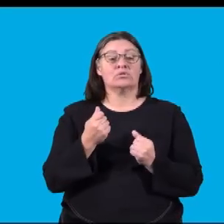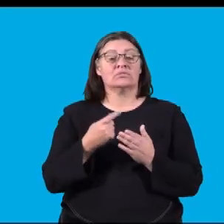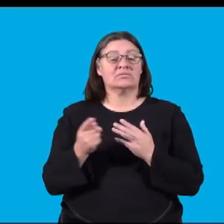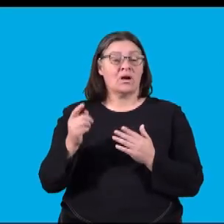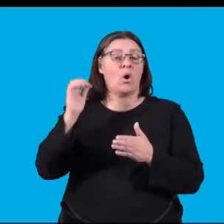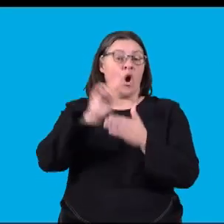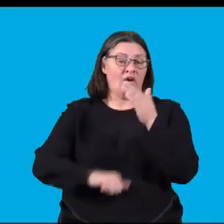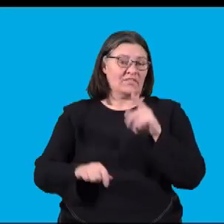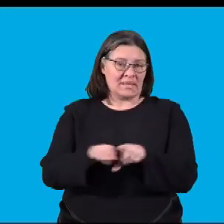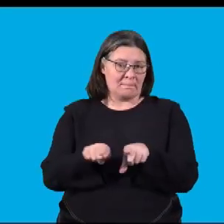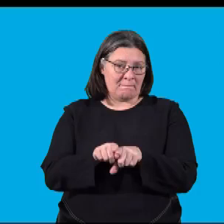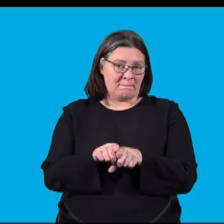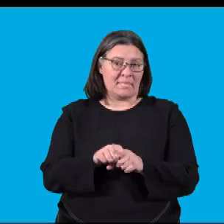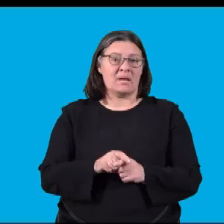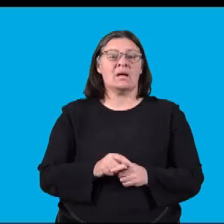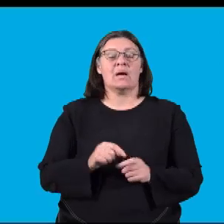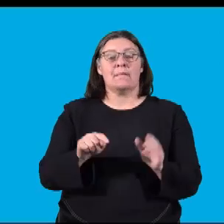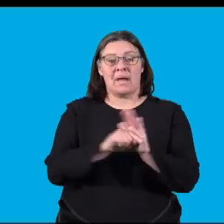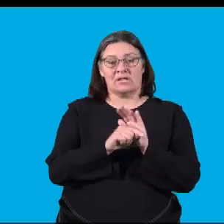be subtracted, minus